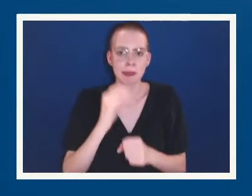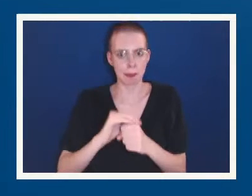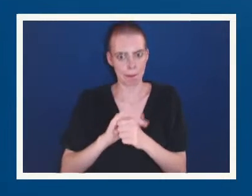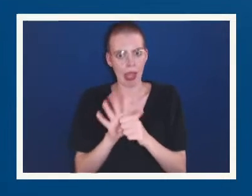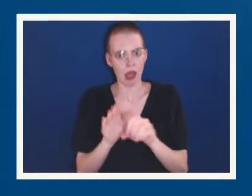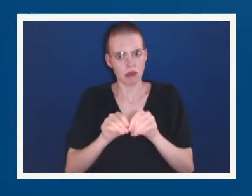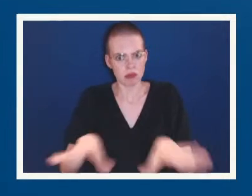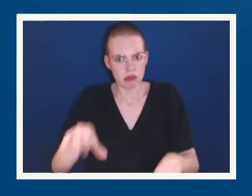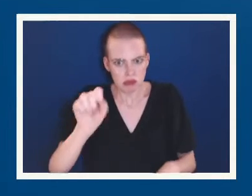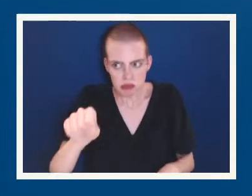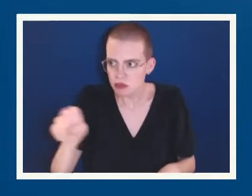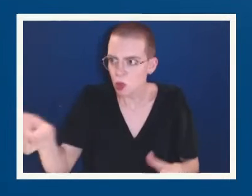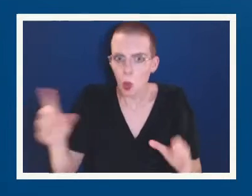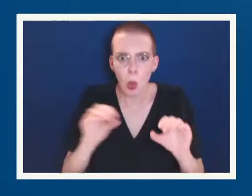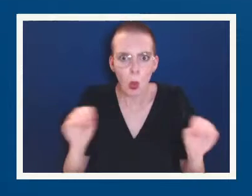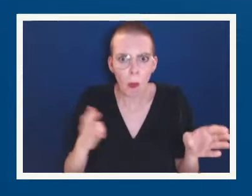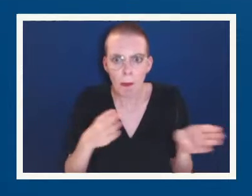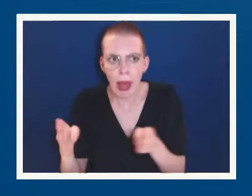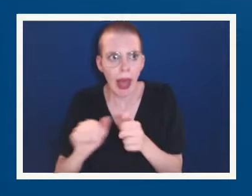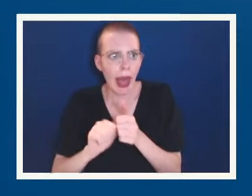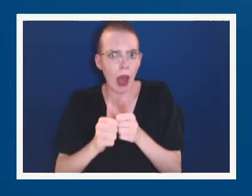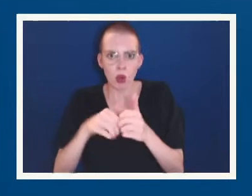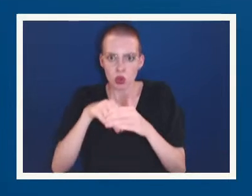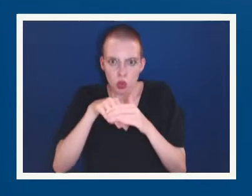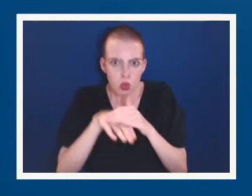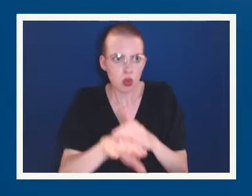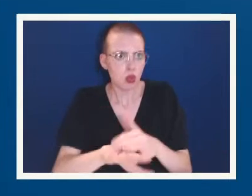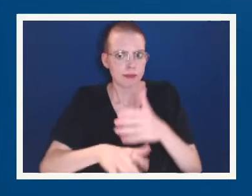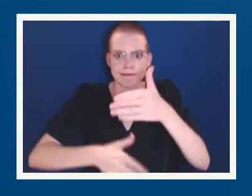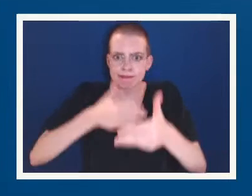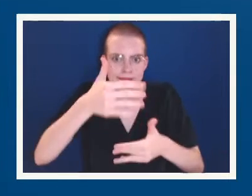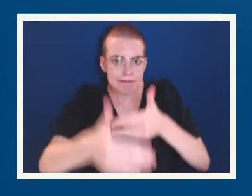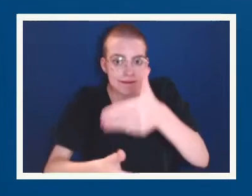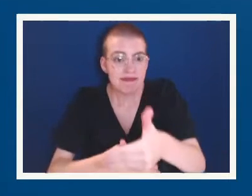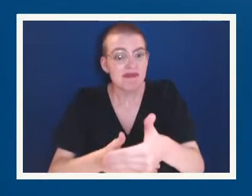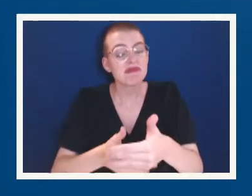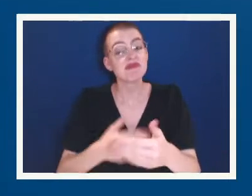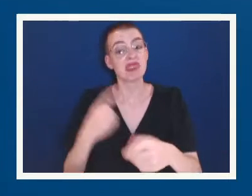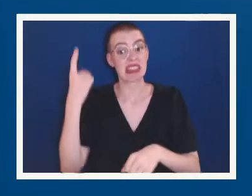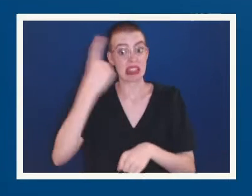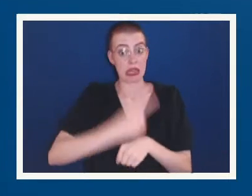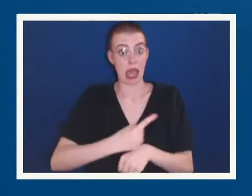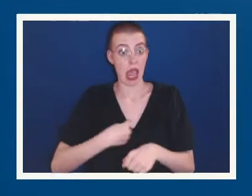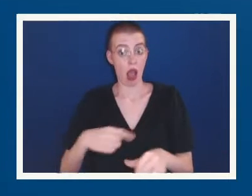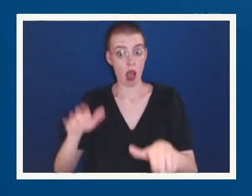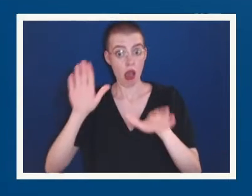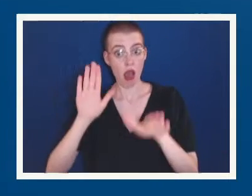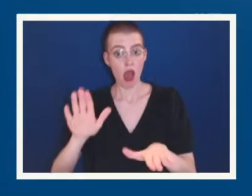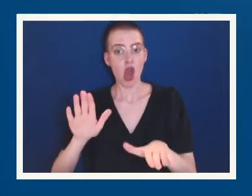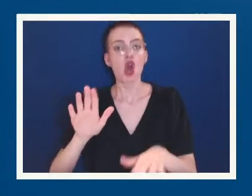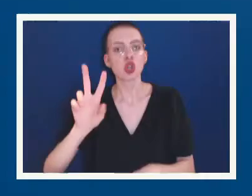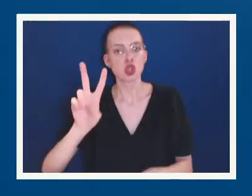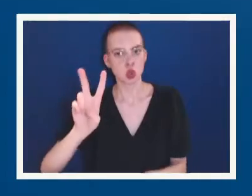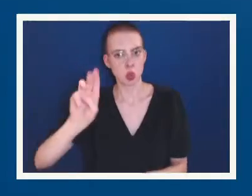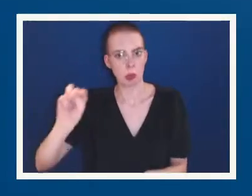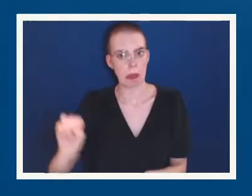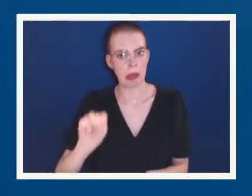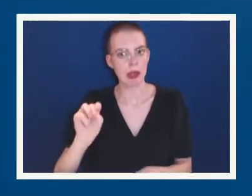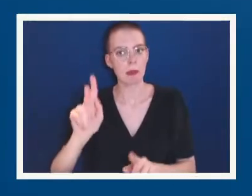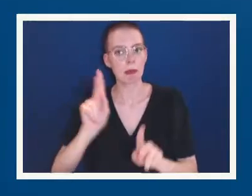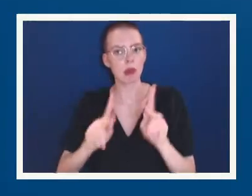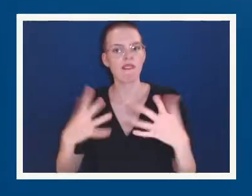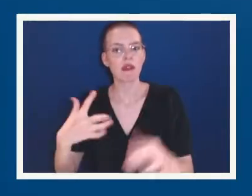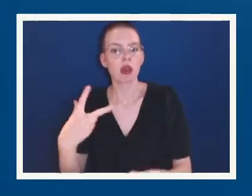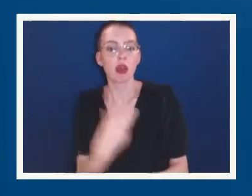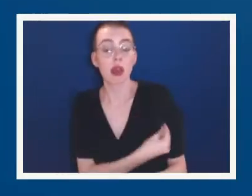get out. The day I was sworn in, only 2 million people have been vaccinated. Now, more than 220 Americans are fully